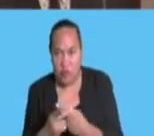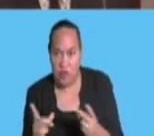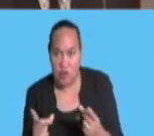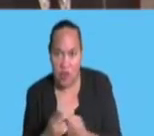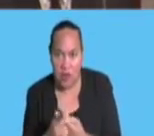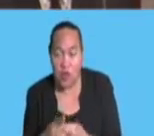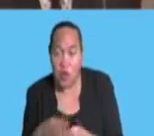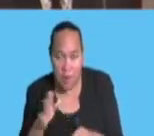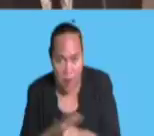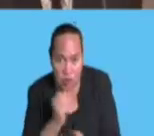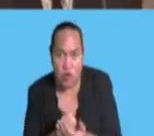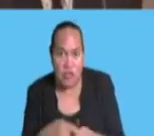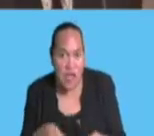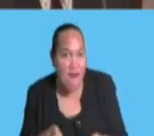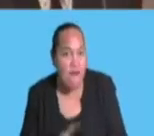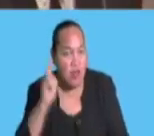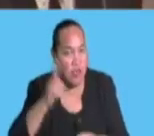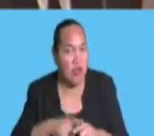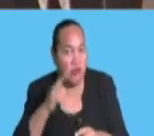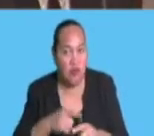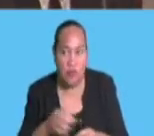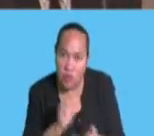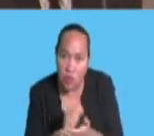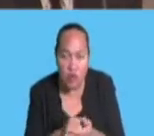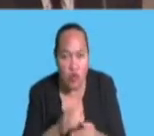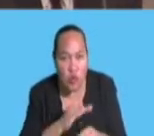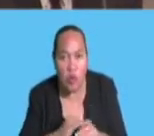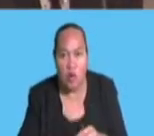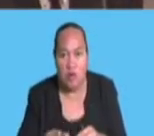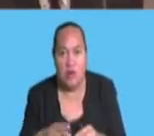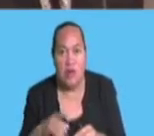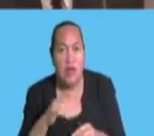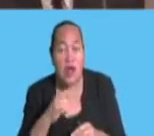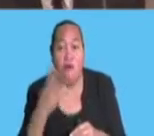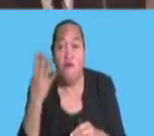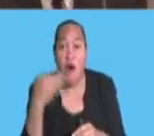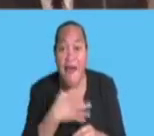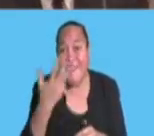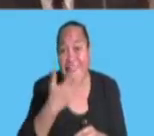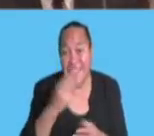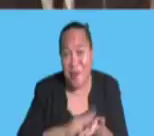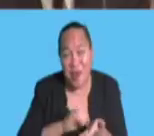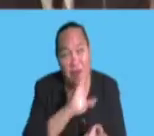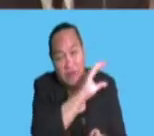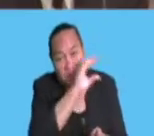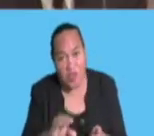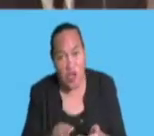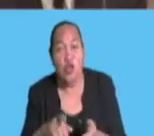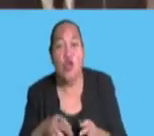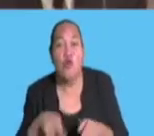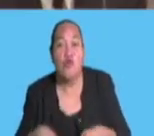efficient and sustainable transport network for the country. Between these agencies, 419 million has been allocated to the Fiji Roads